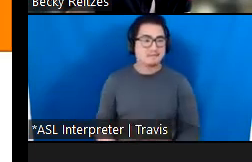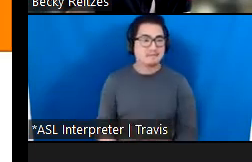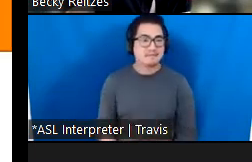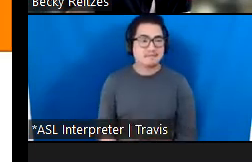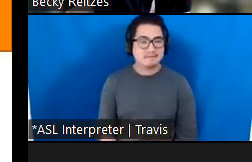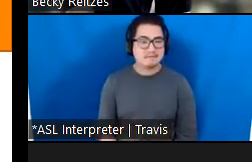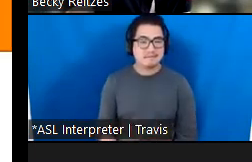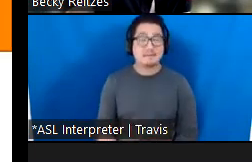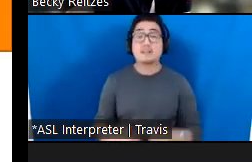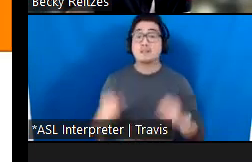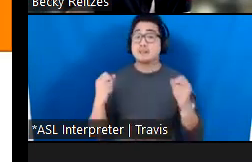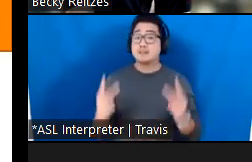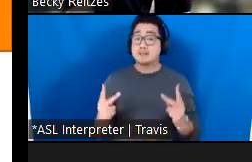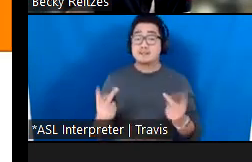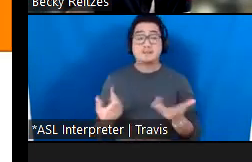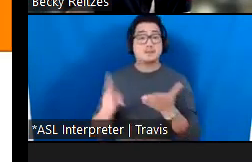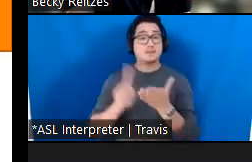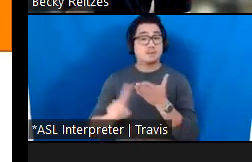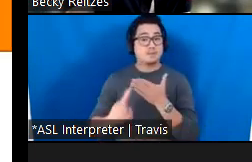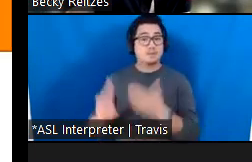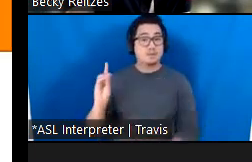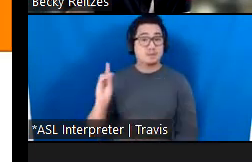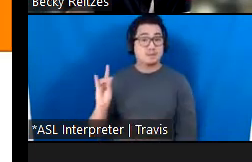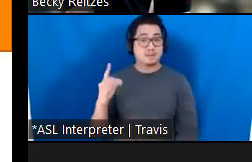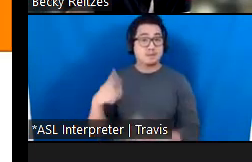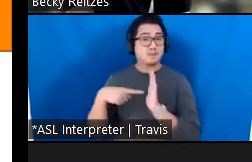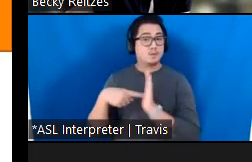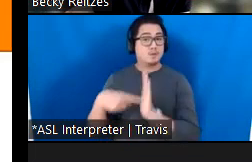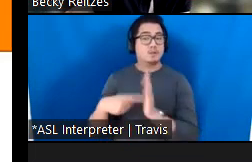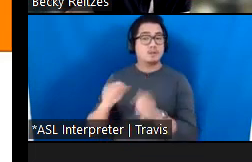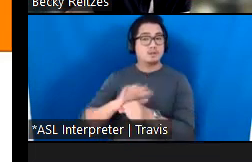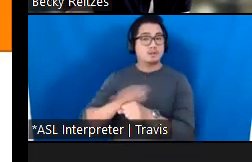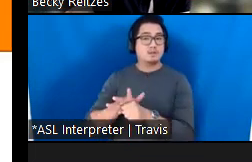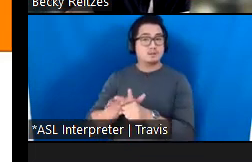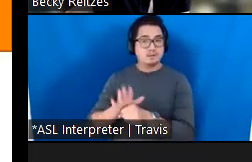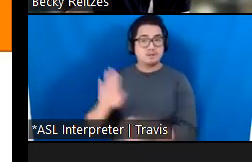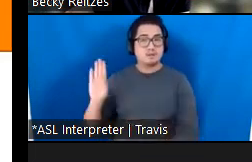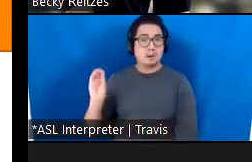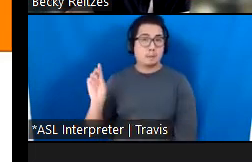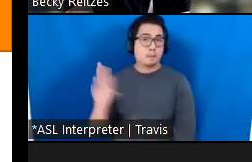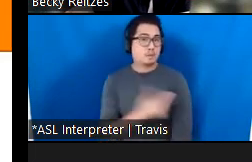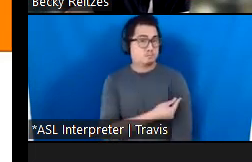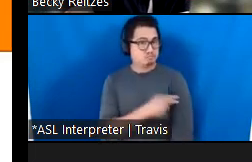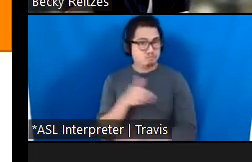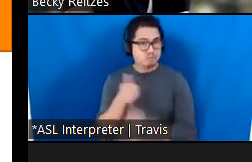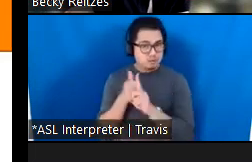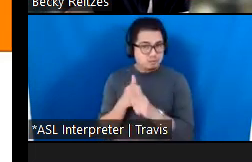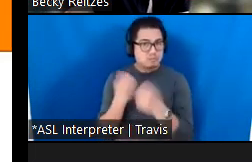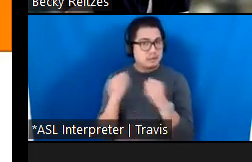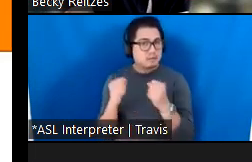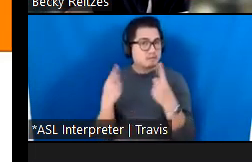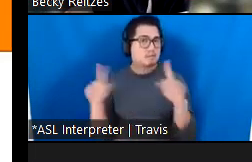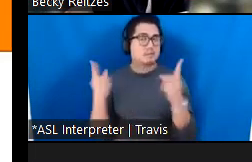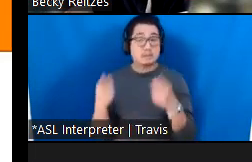All right, so the research did show us that COVID-19 booster shots are safe and effective. This is during pregnancy,